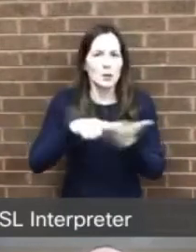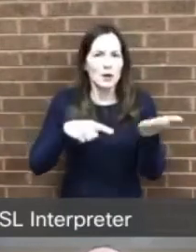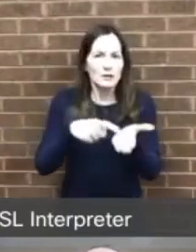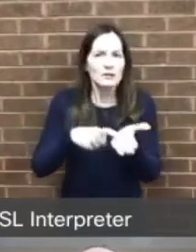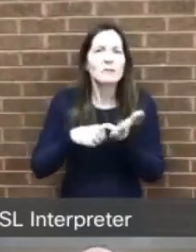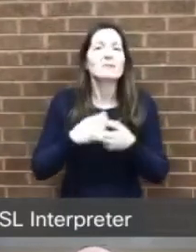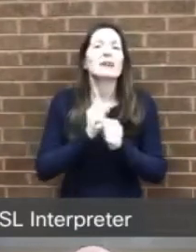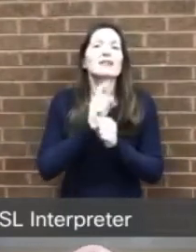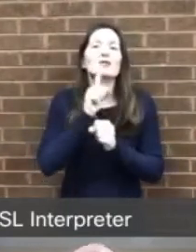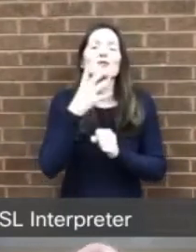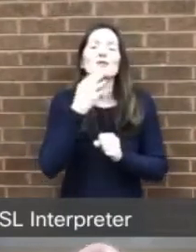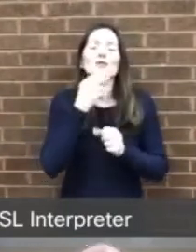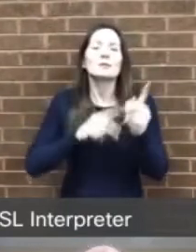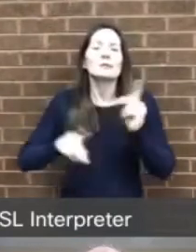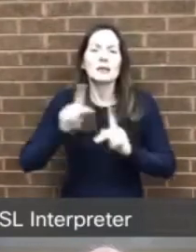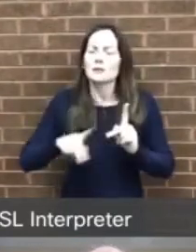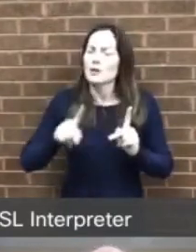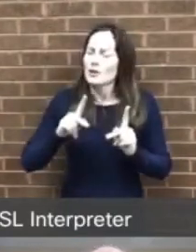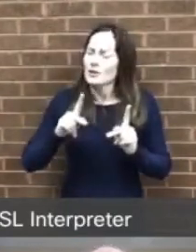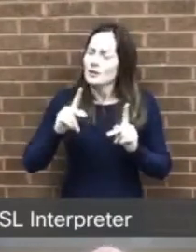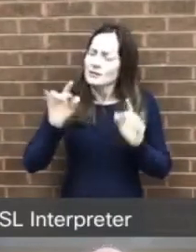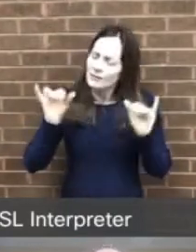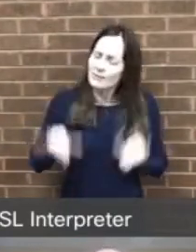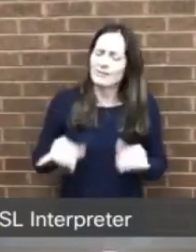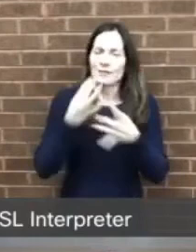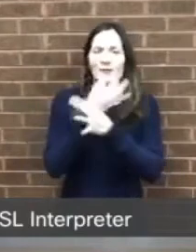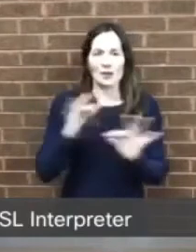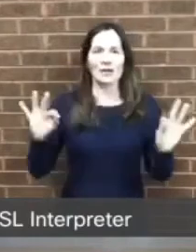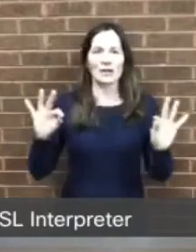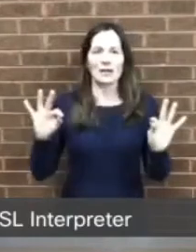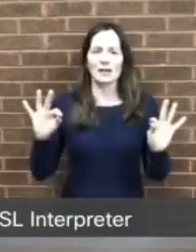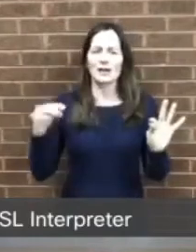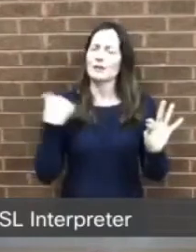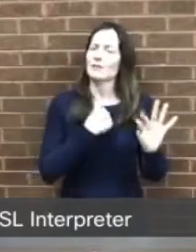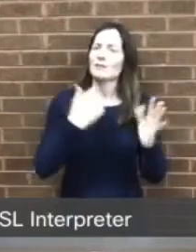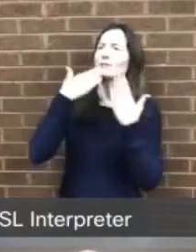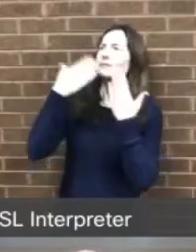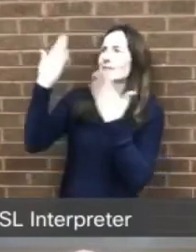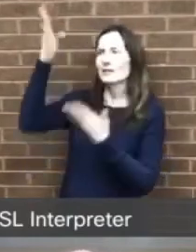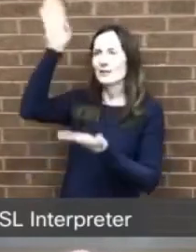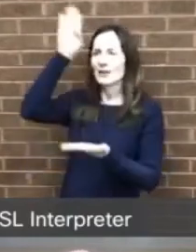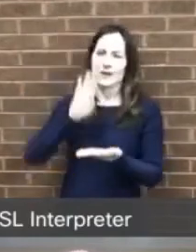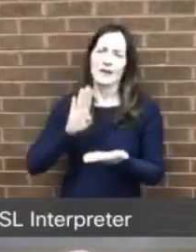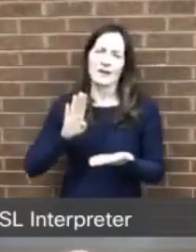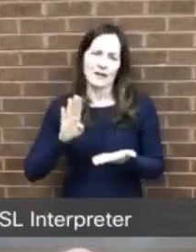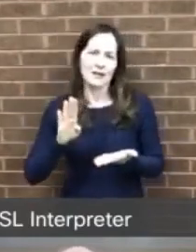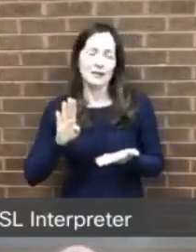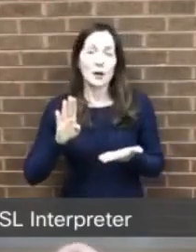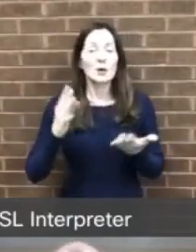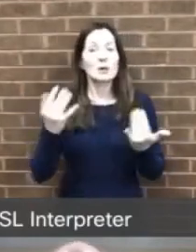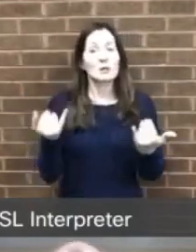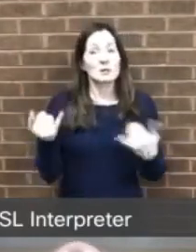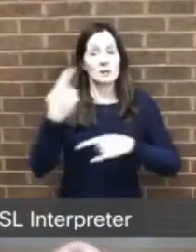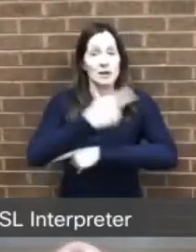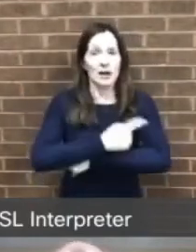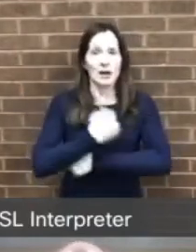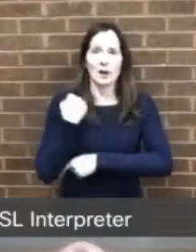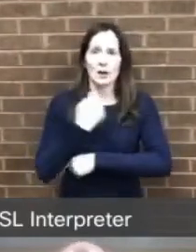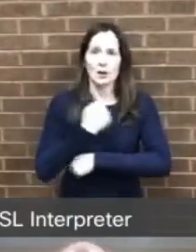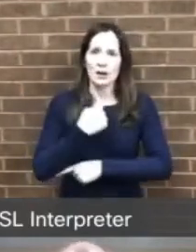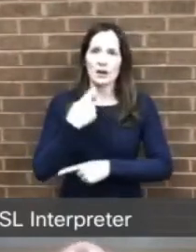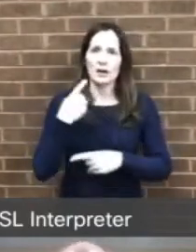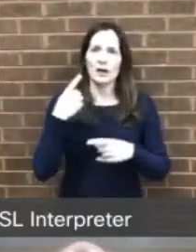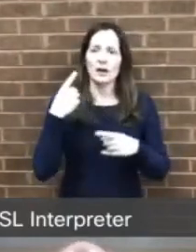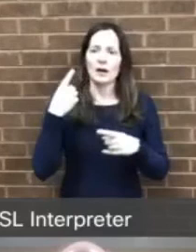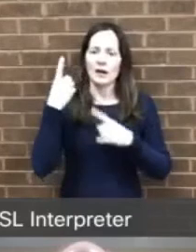free. But we still give thanks to God. And just as we sit here today looking at this miracle of a